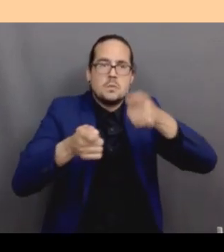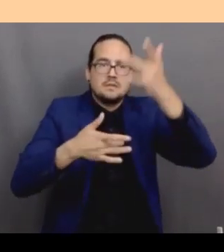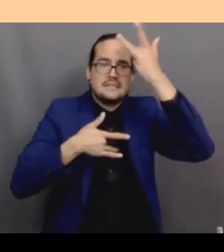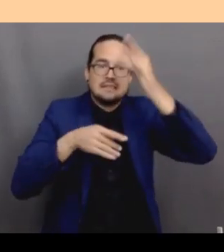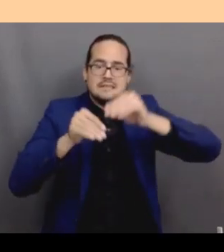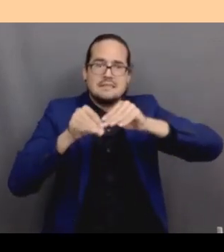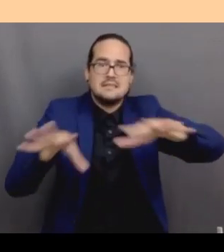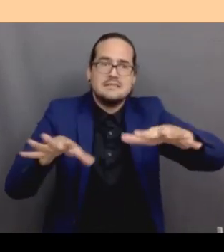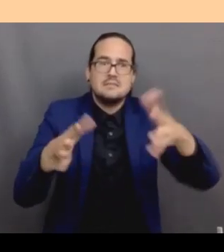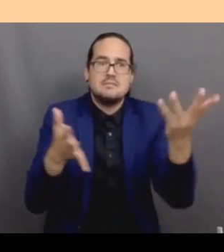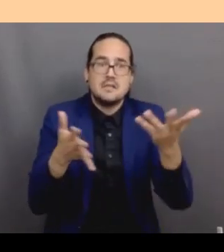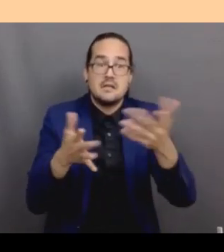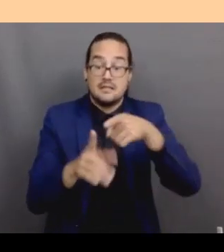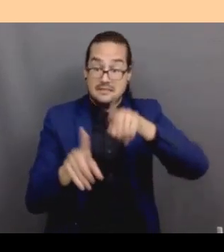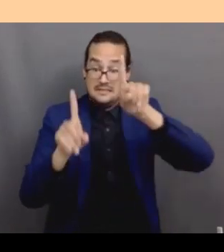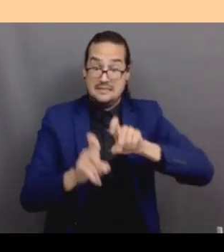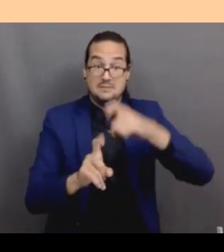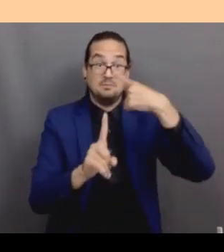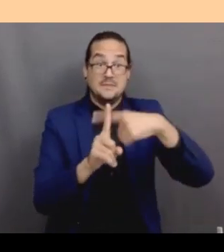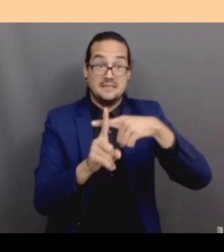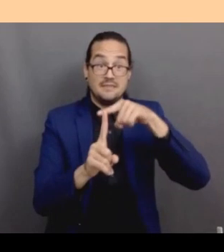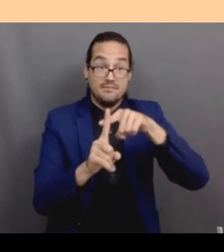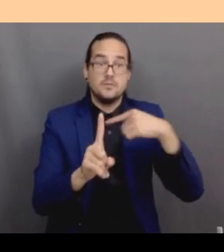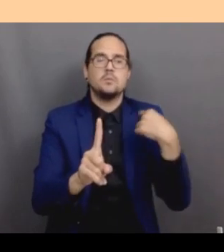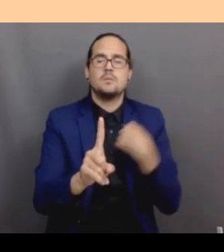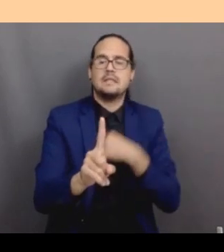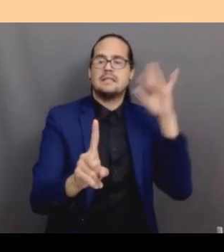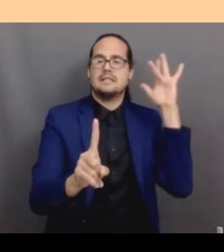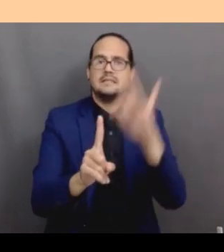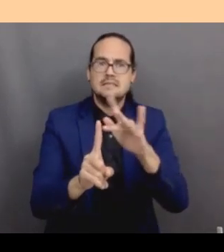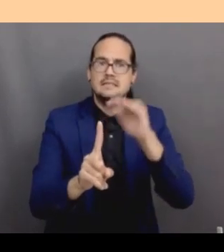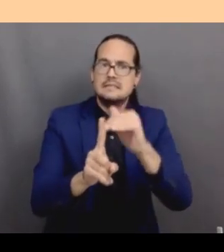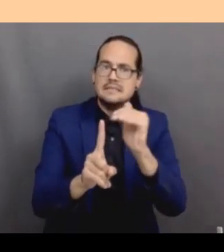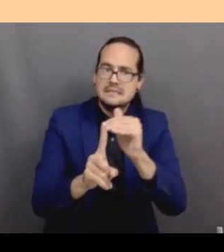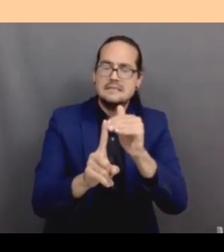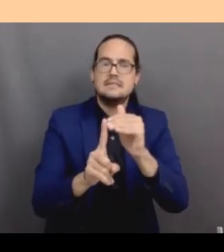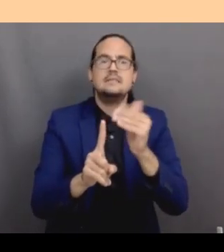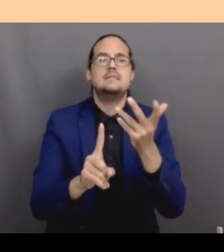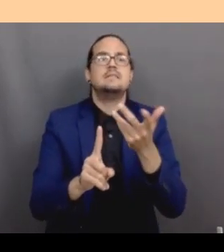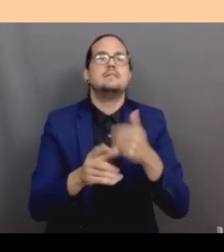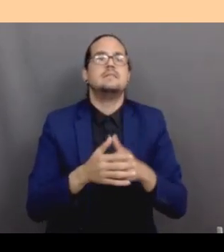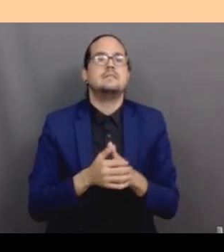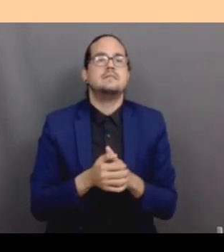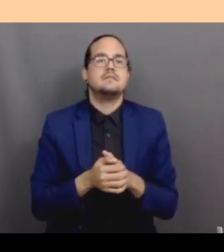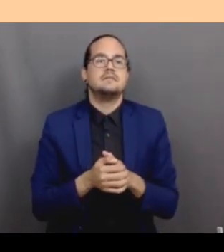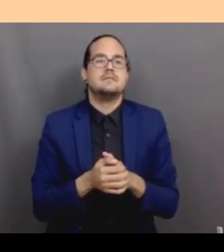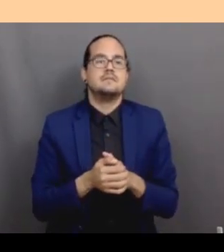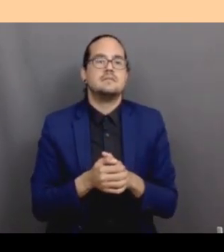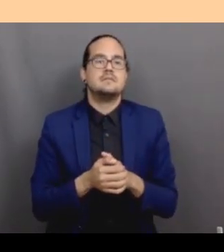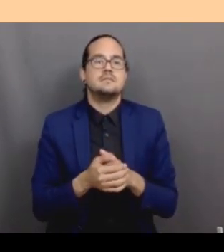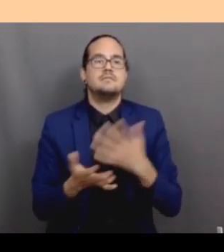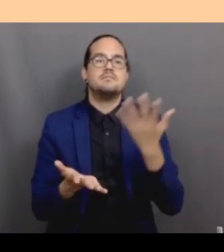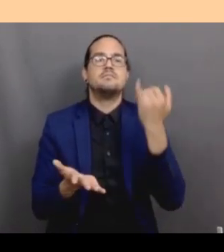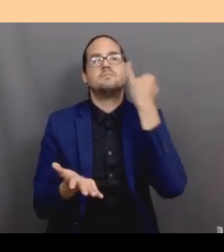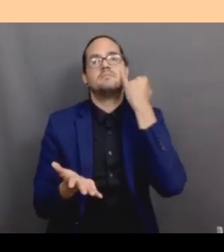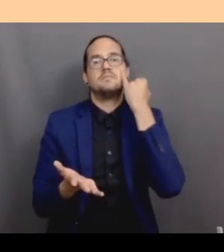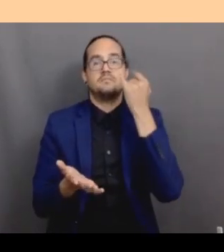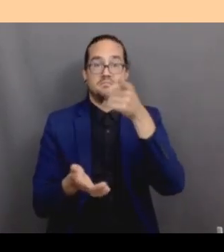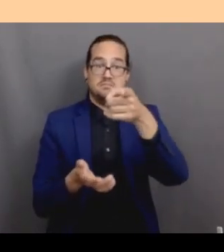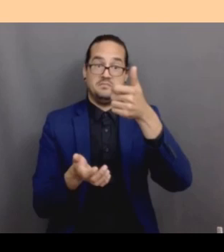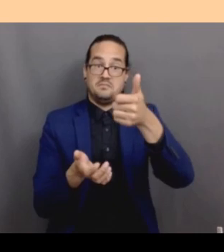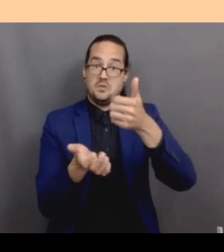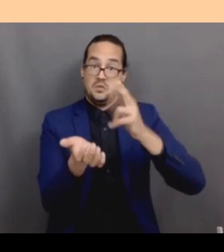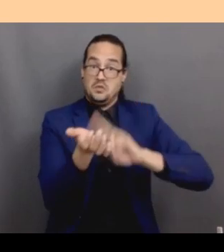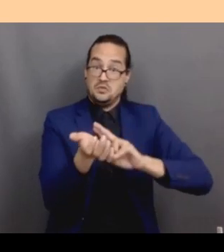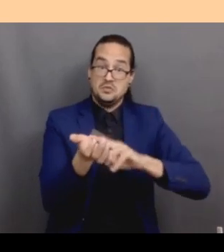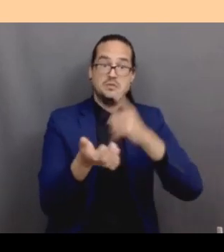If you are a nurse and interested in volunteering, you can join our Marin Medical Reserve Corps. And we're building out that team right now. It used to fall under